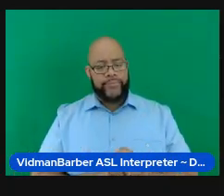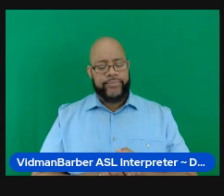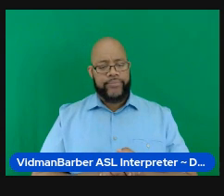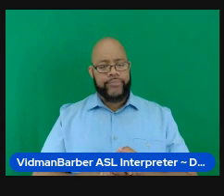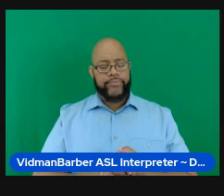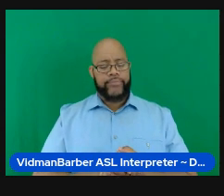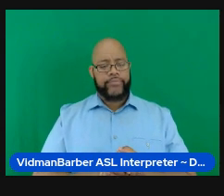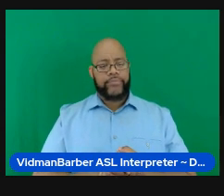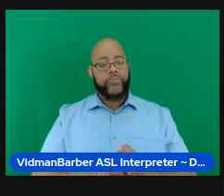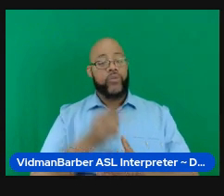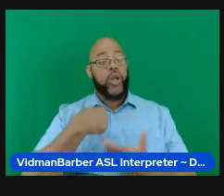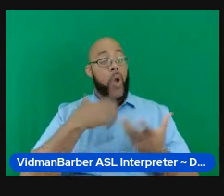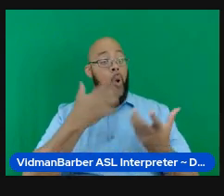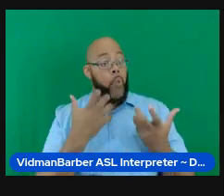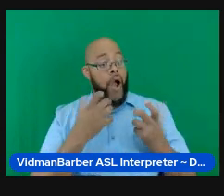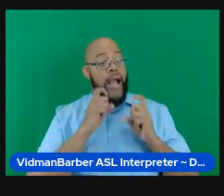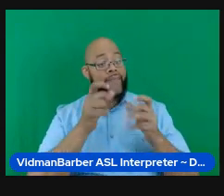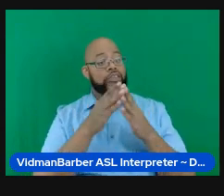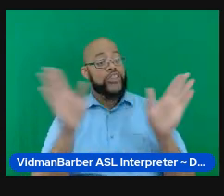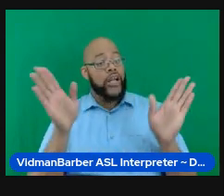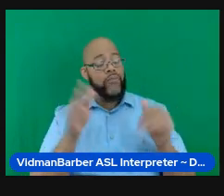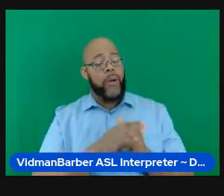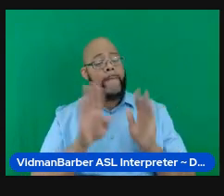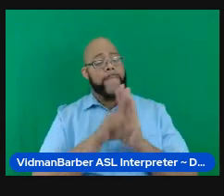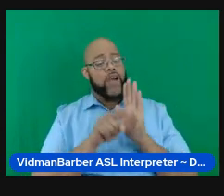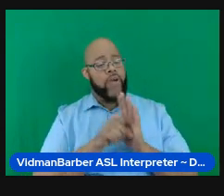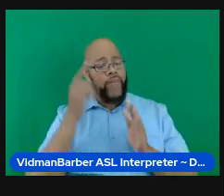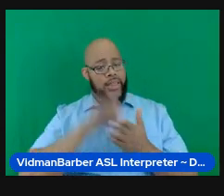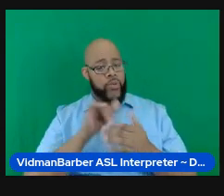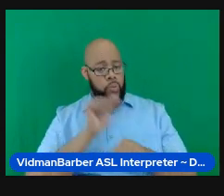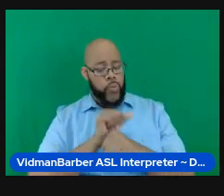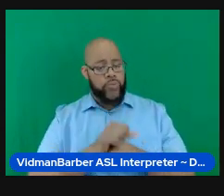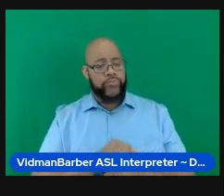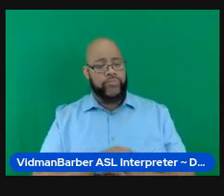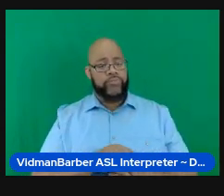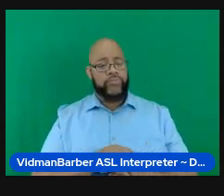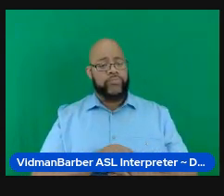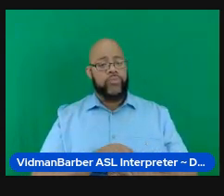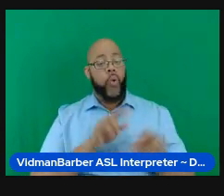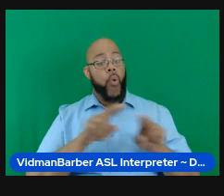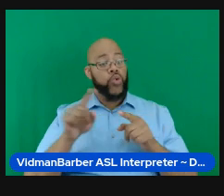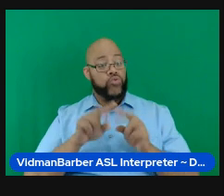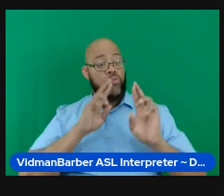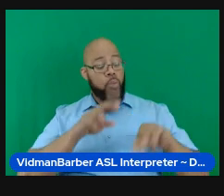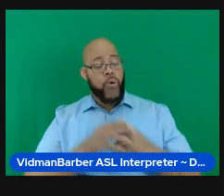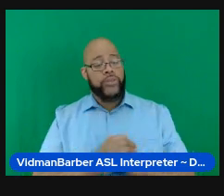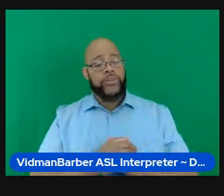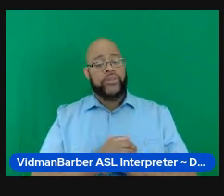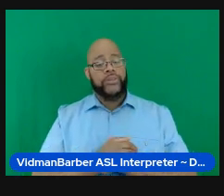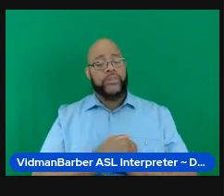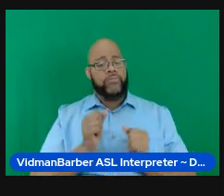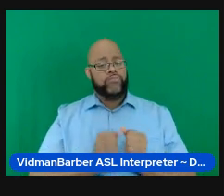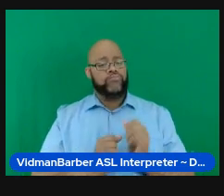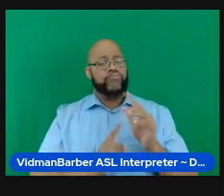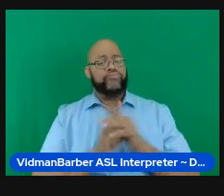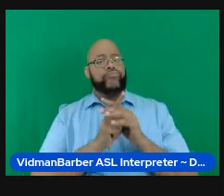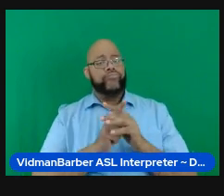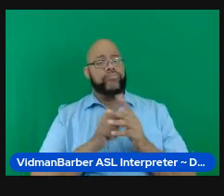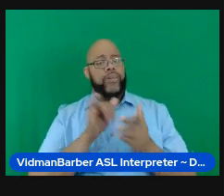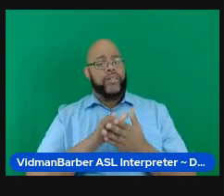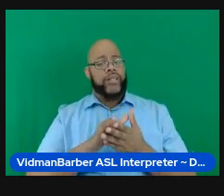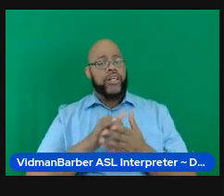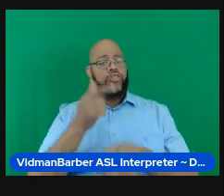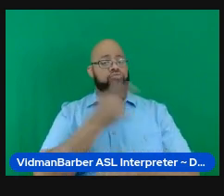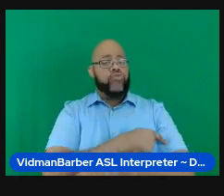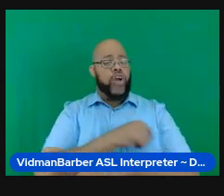Okay, so I want to give a general background reason for this work. According to reports, there have been the emergence of possible drug resistance